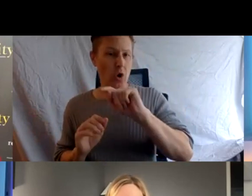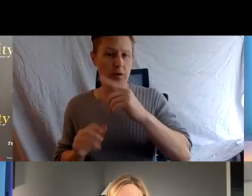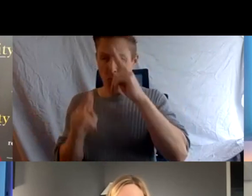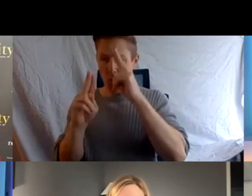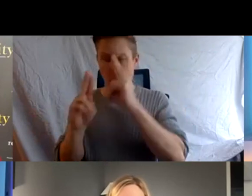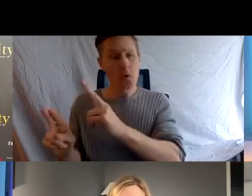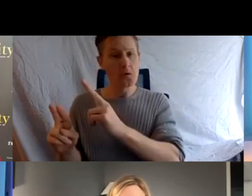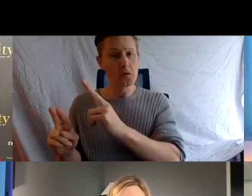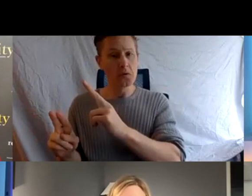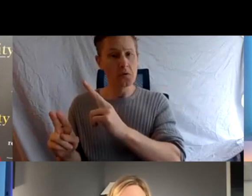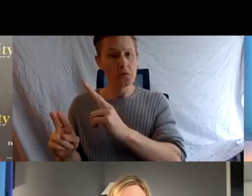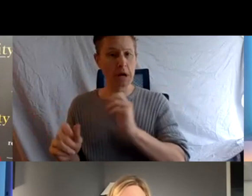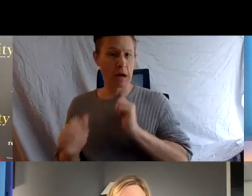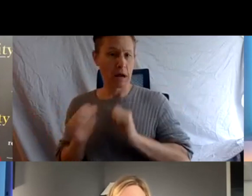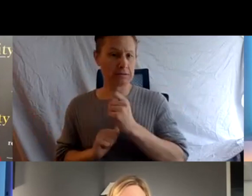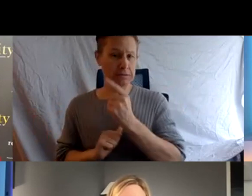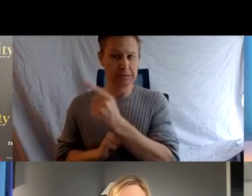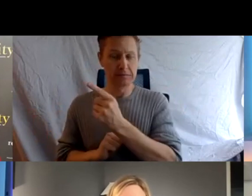to